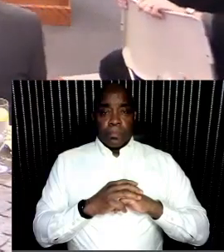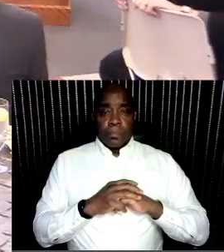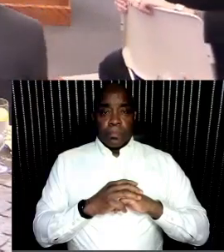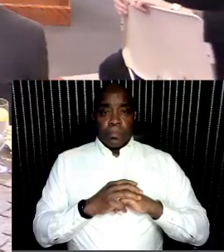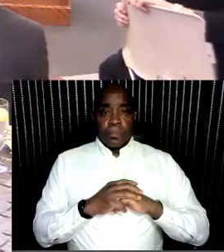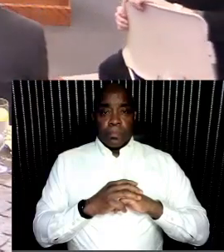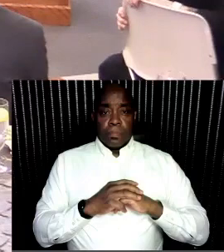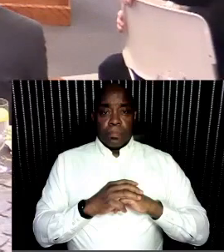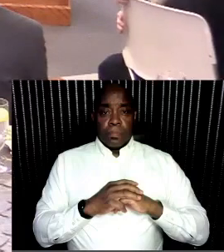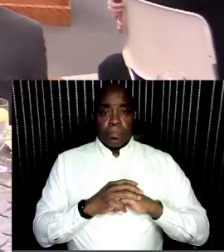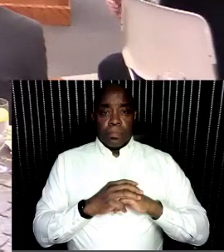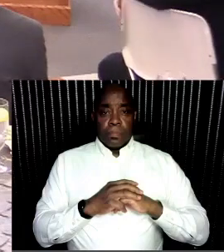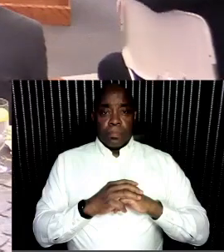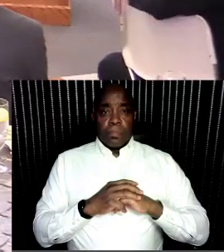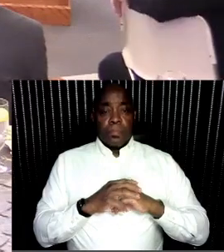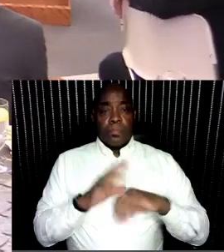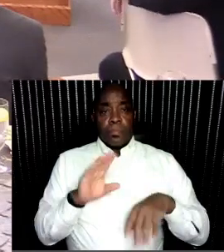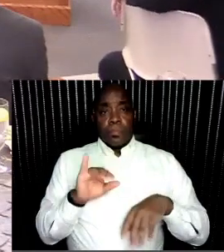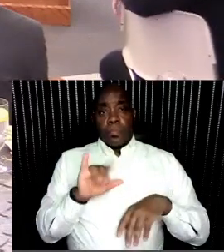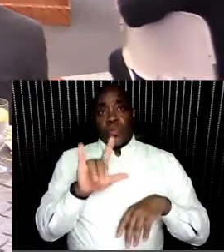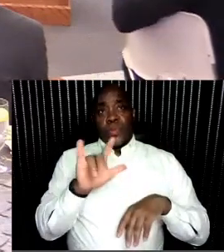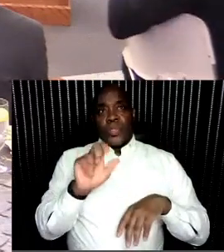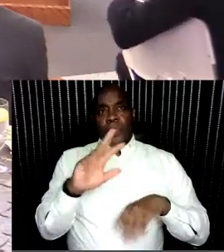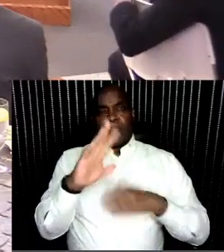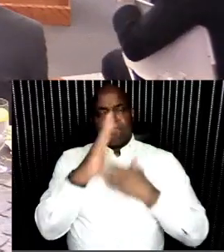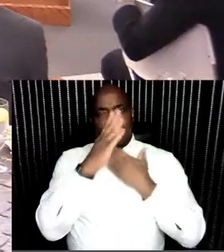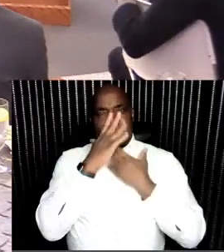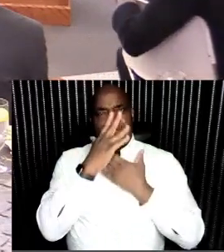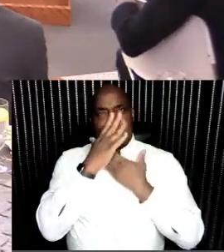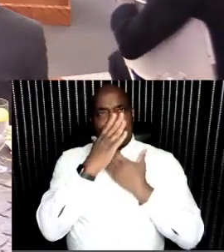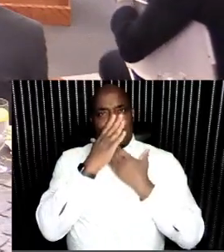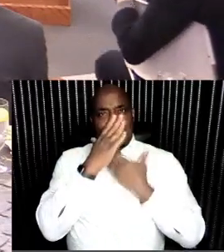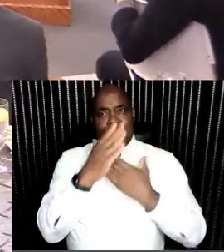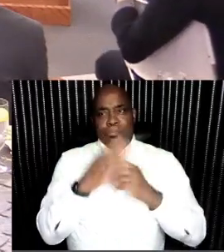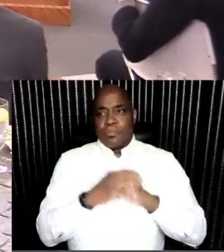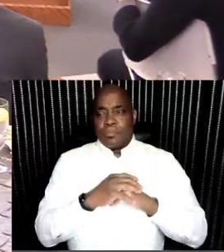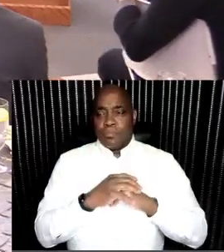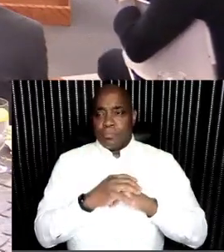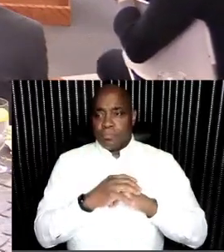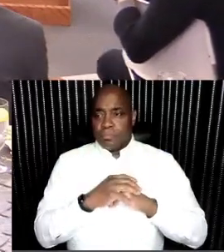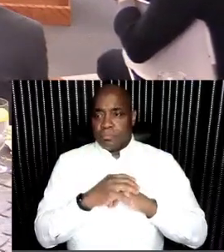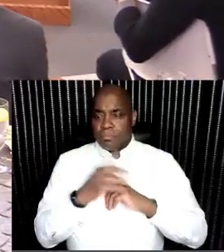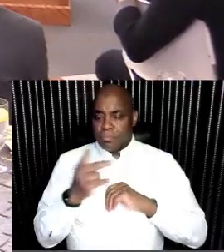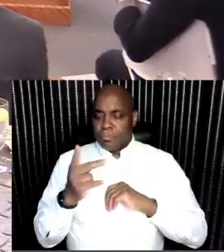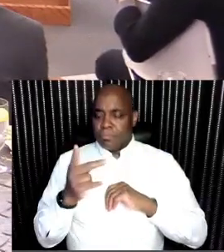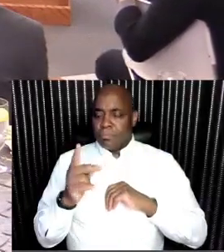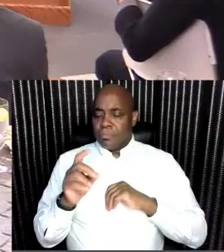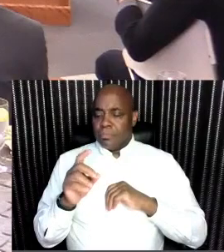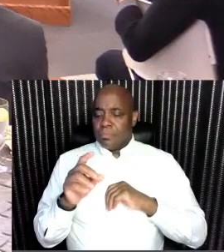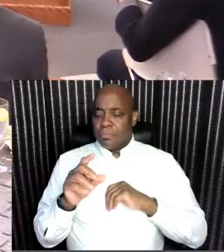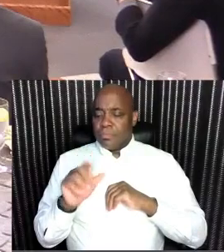Thank you so much, Julian. I think this is working. Great.